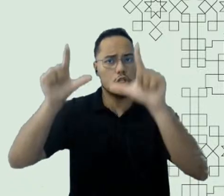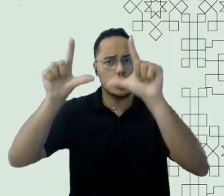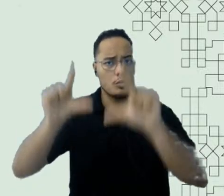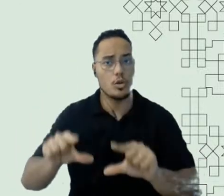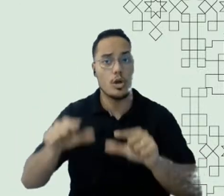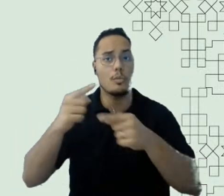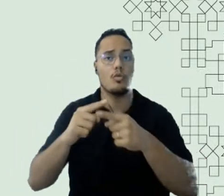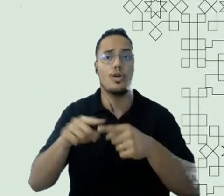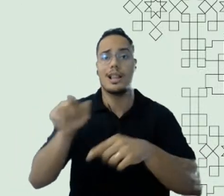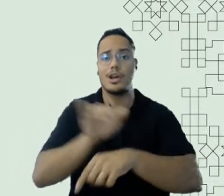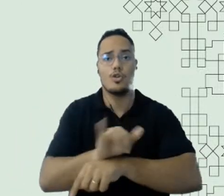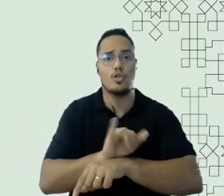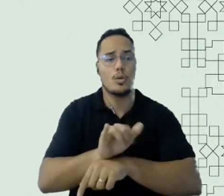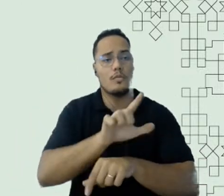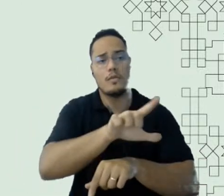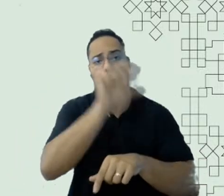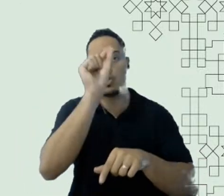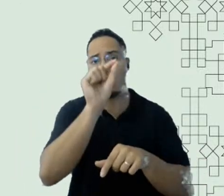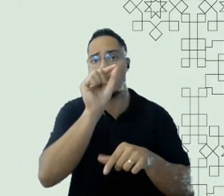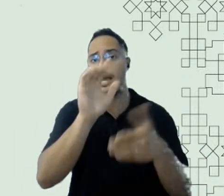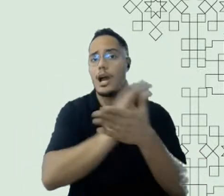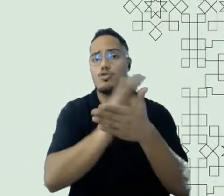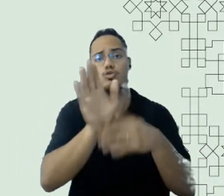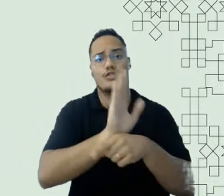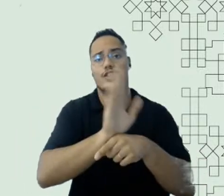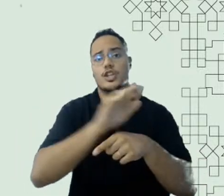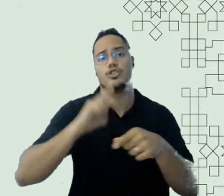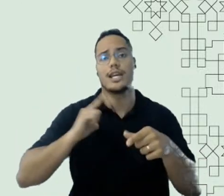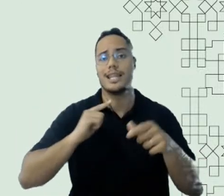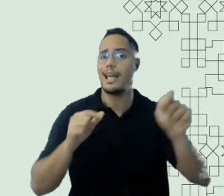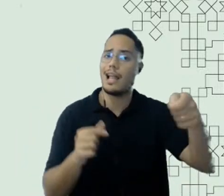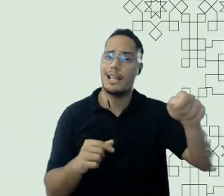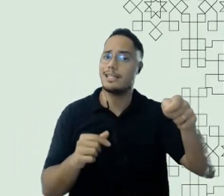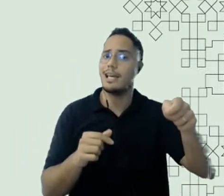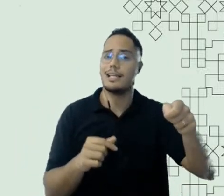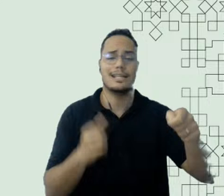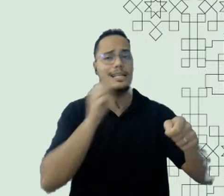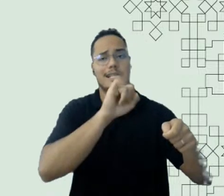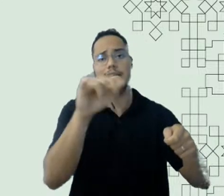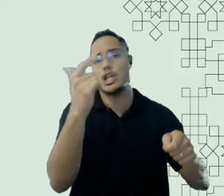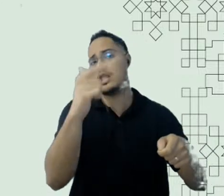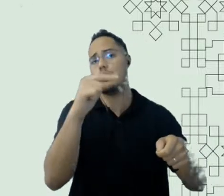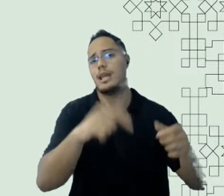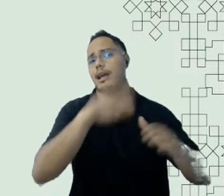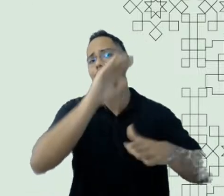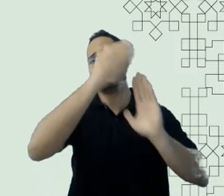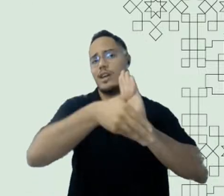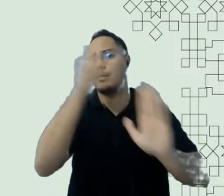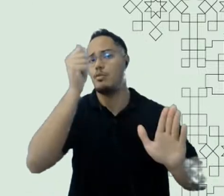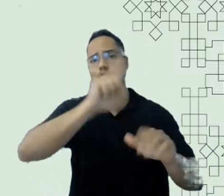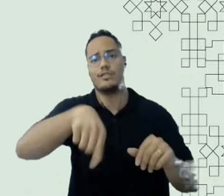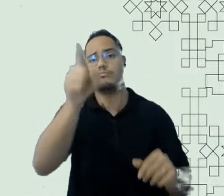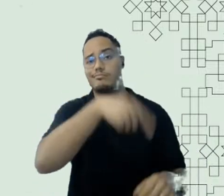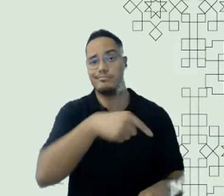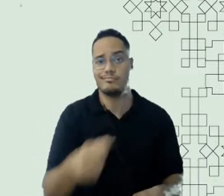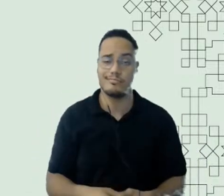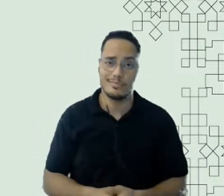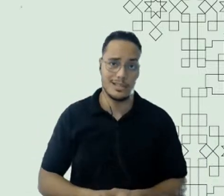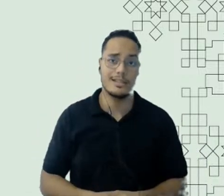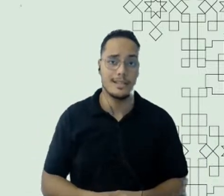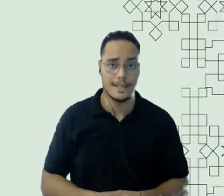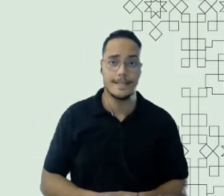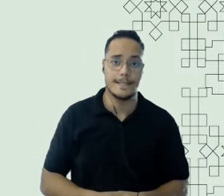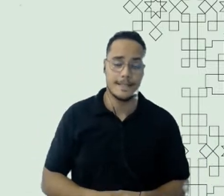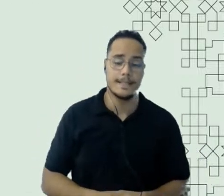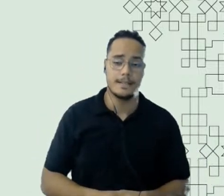happen like that. But it not for a legal reason, because I agree with you that in theory, this